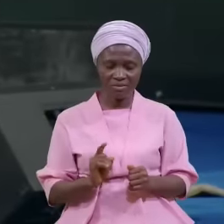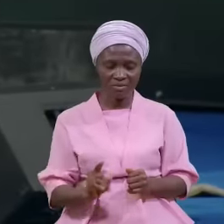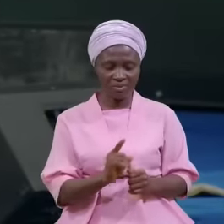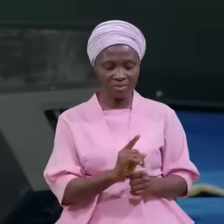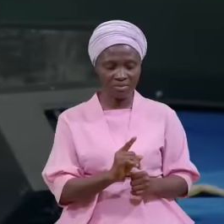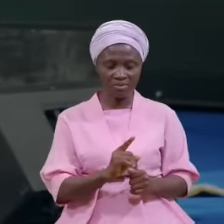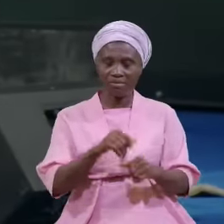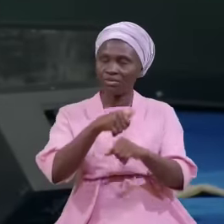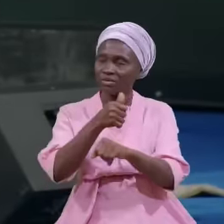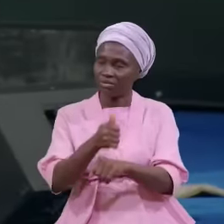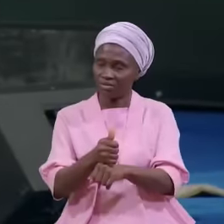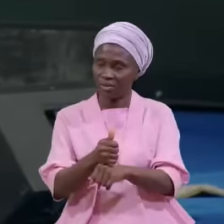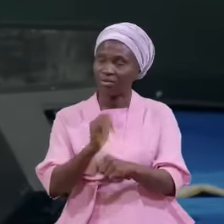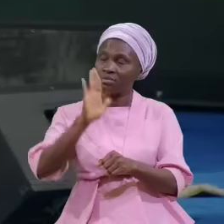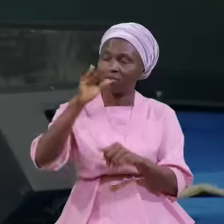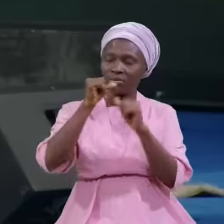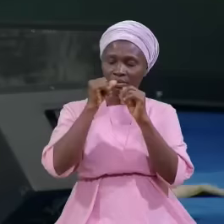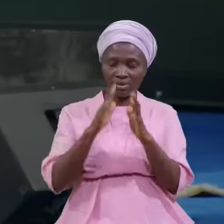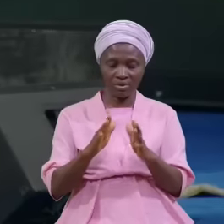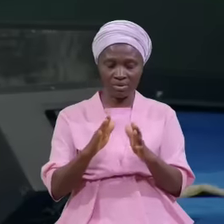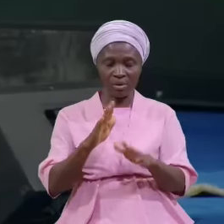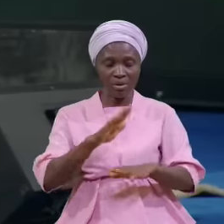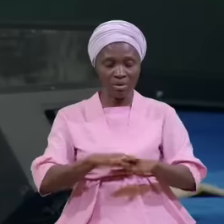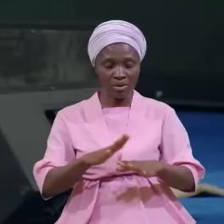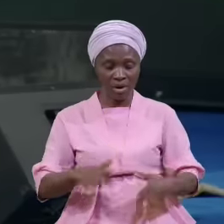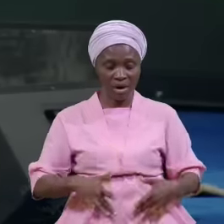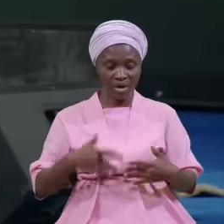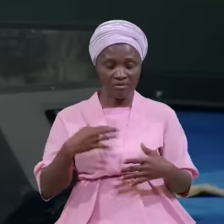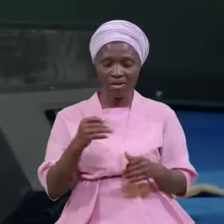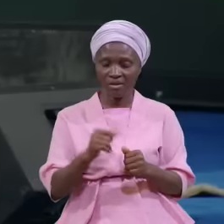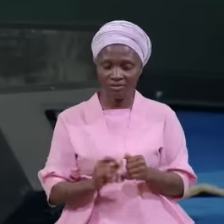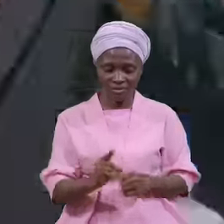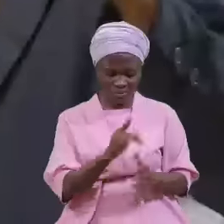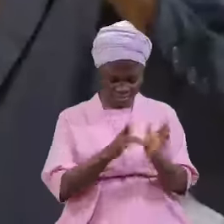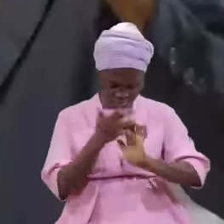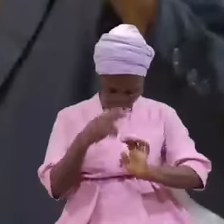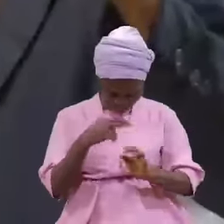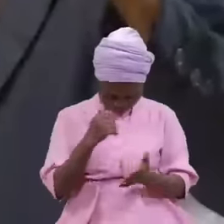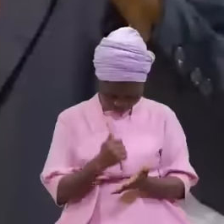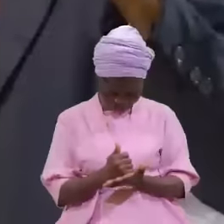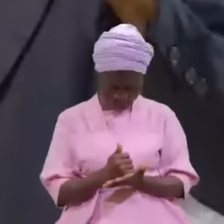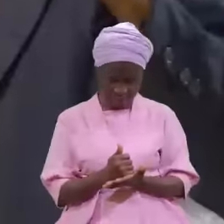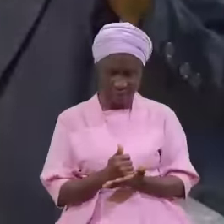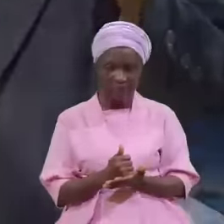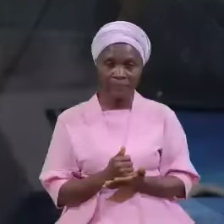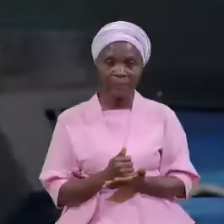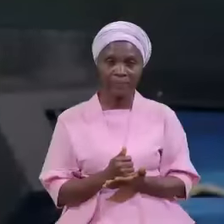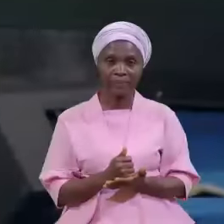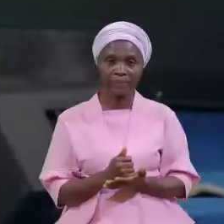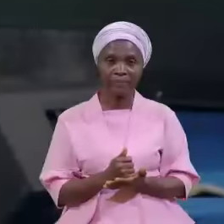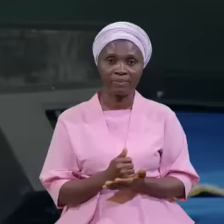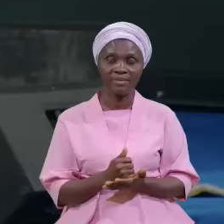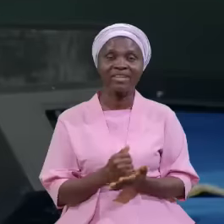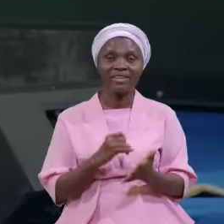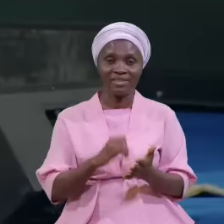your blessing on the life of everyone in Jesus' name. It's done.